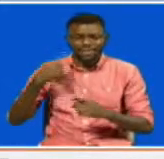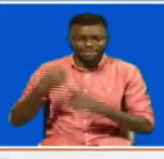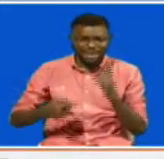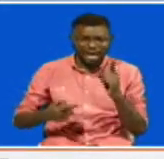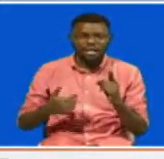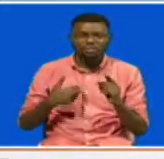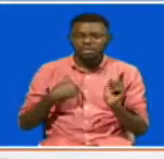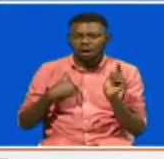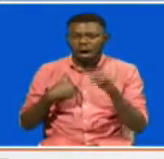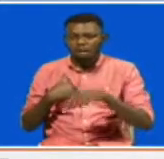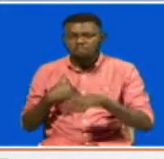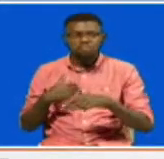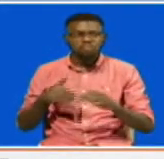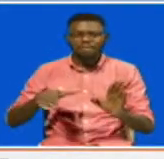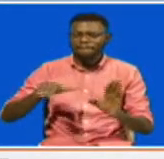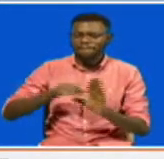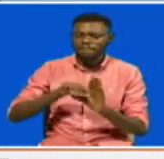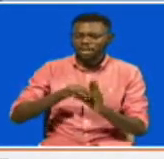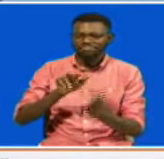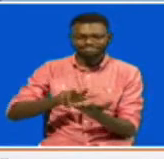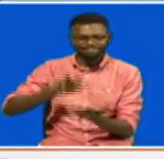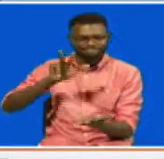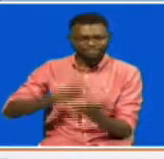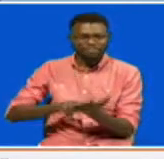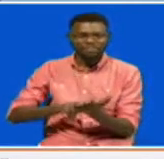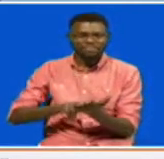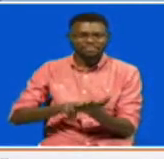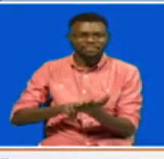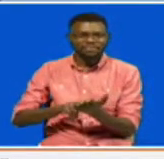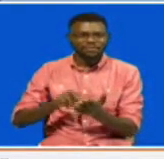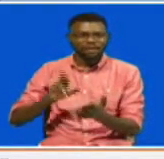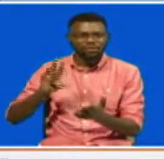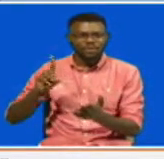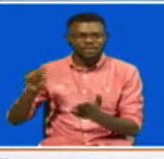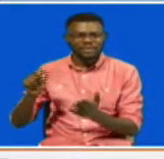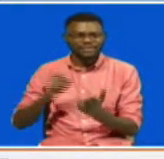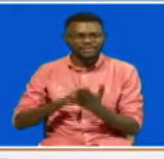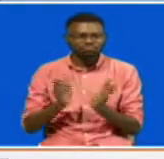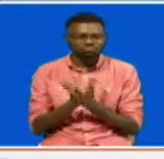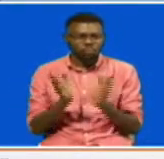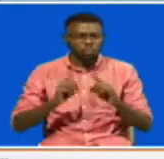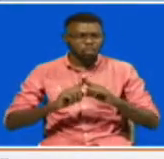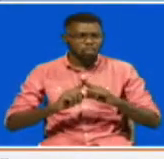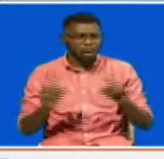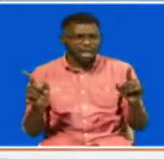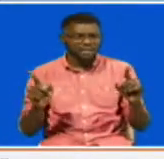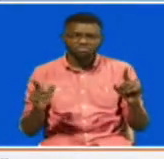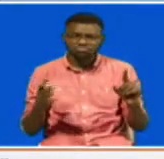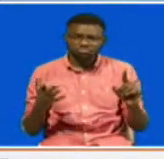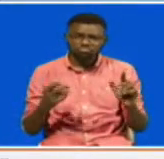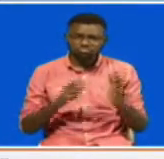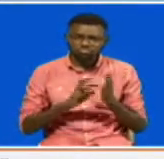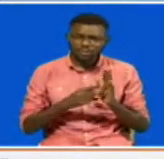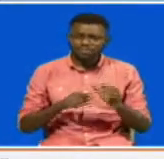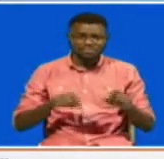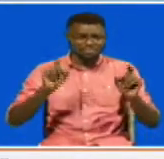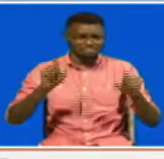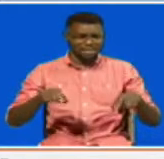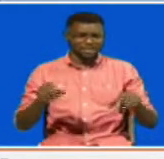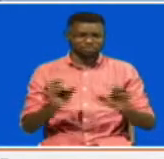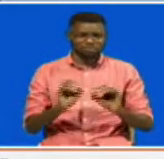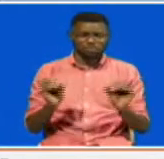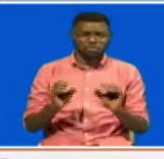ratified as the Secretary General for UDA. But that is not cast on stone. The president has